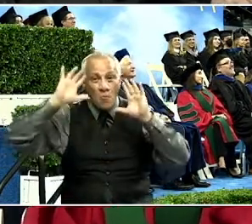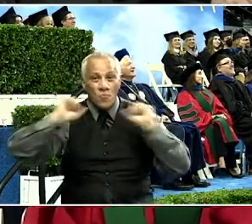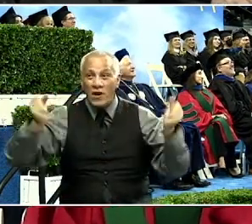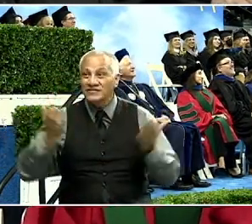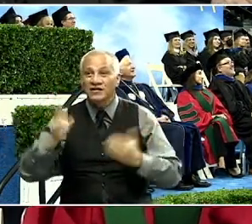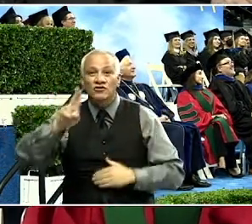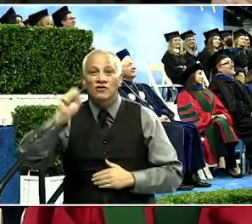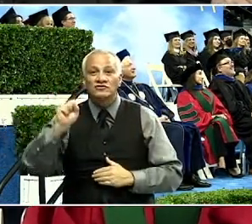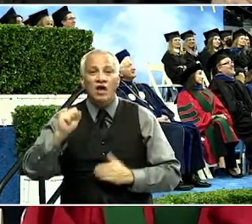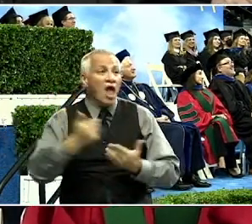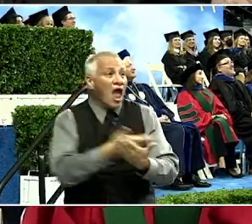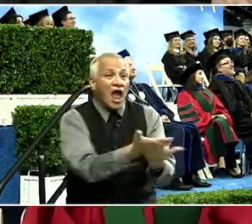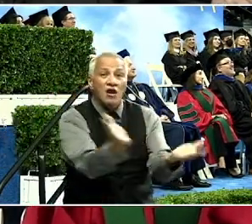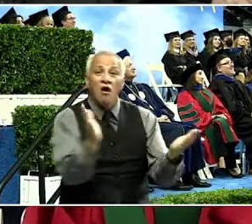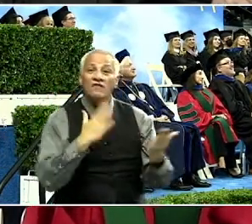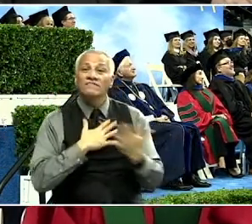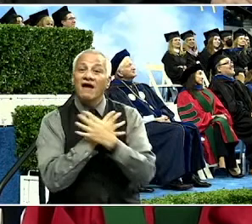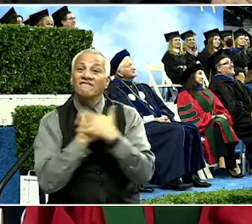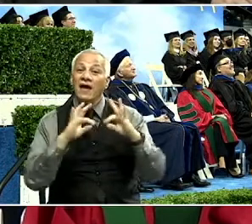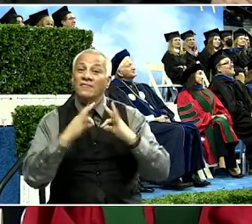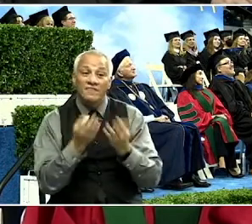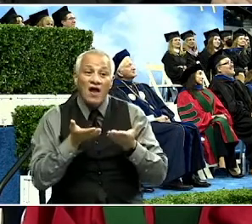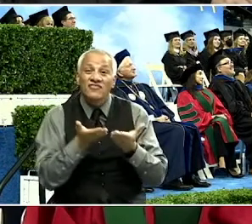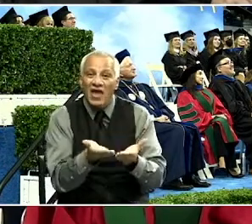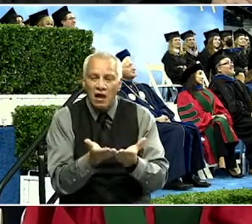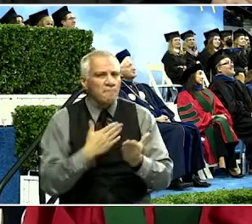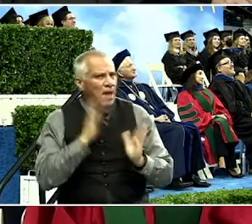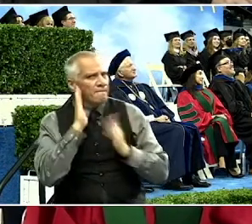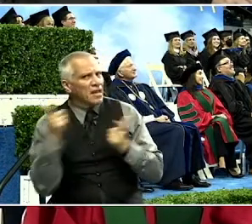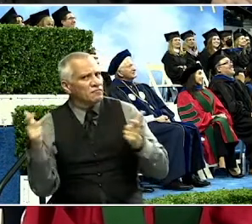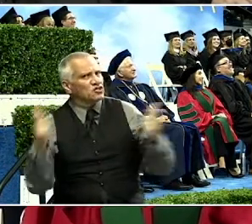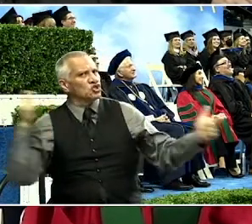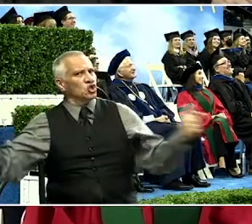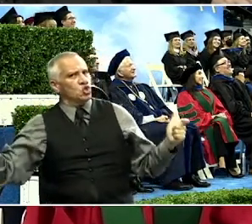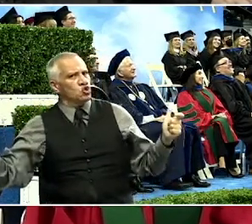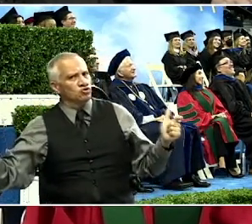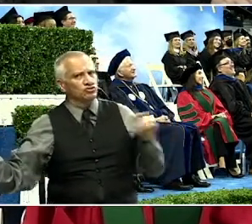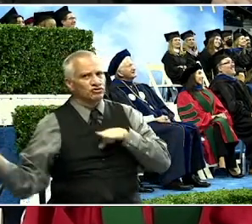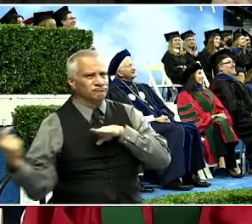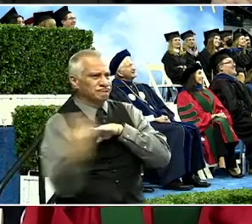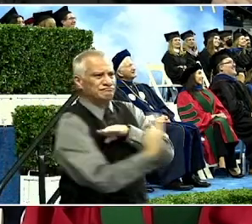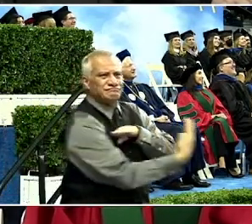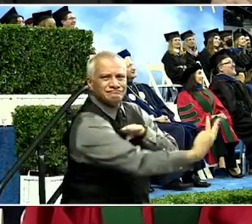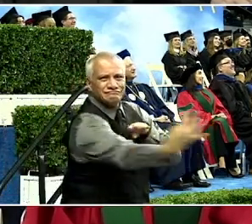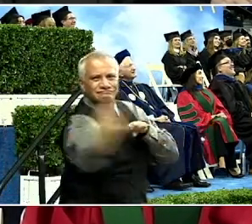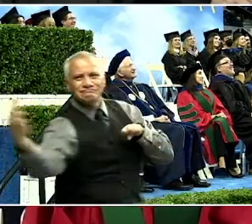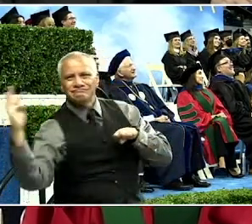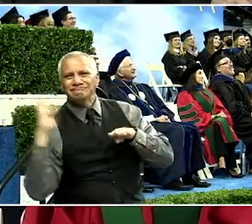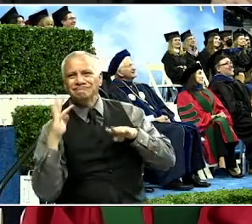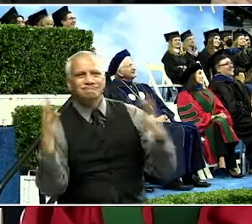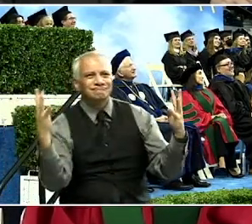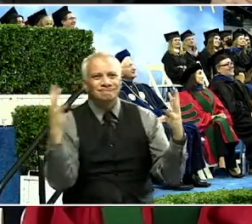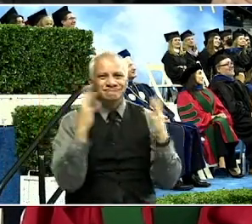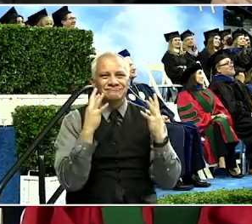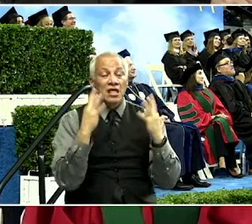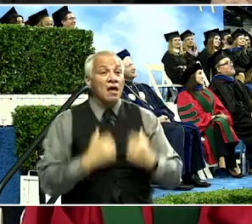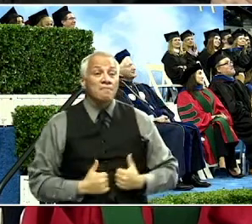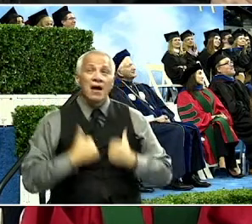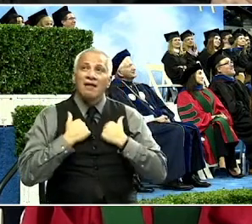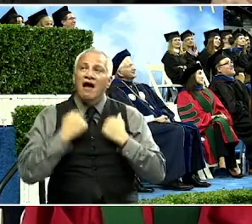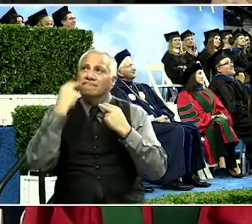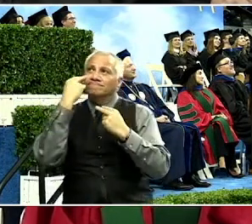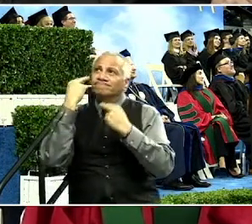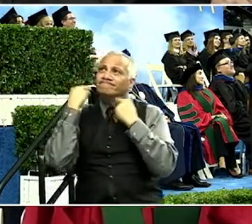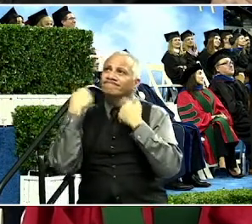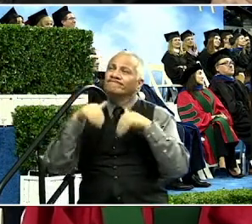And all of you, my Bruin family, are there with me. I have a very big bedroom. I've lived a great life, you know. I've